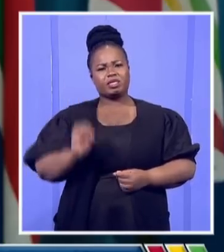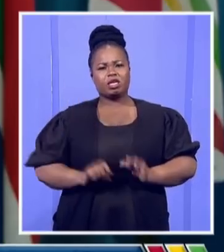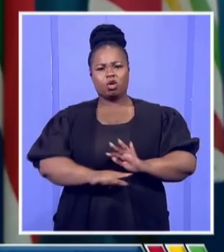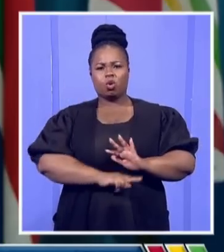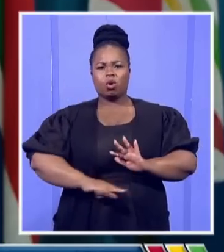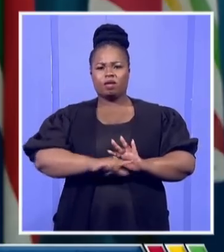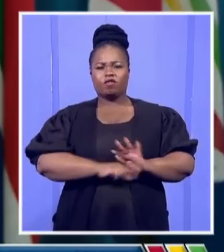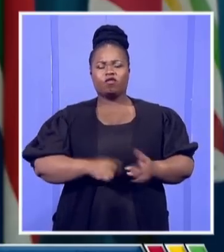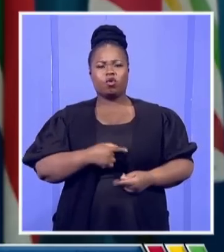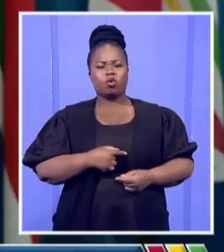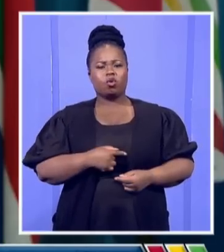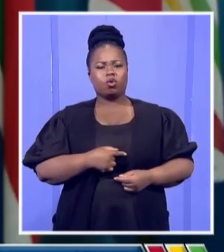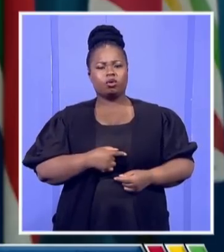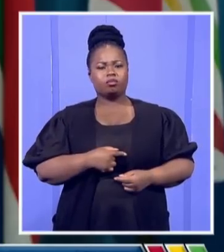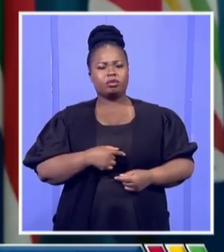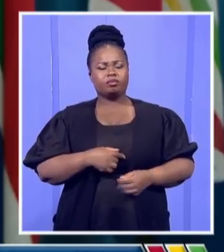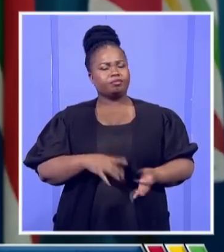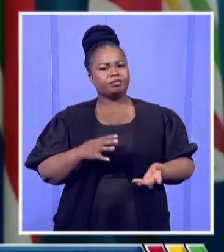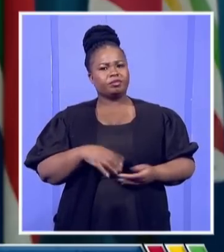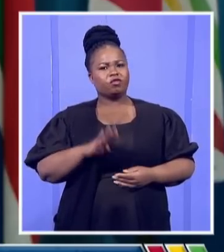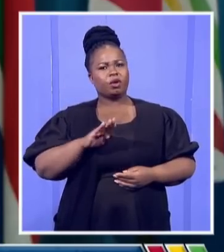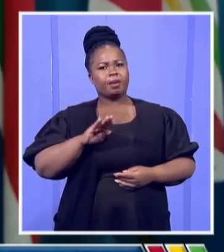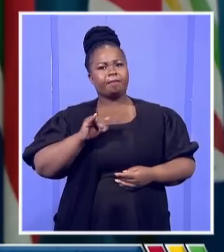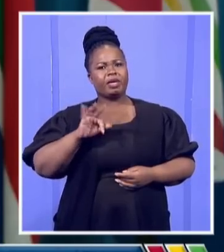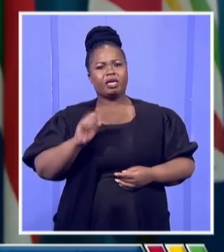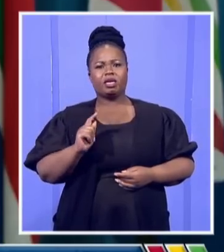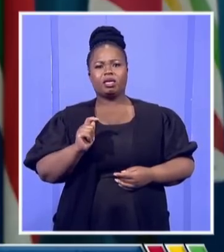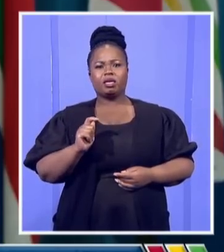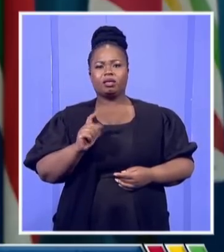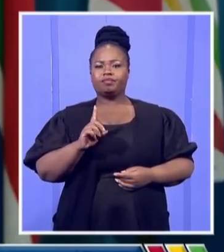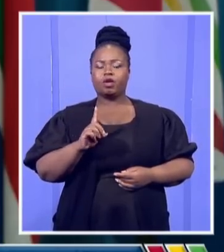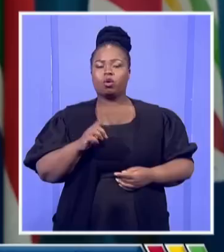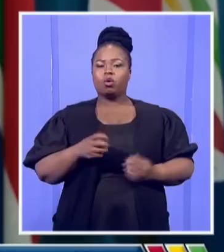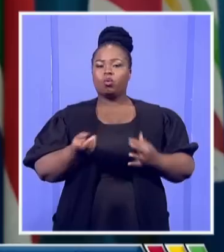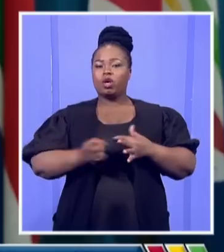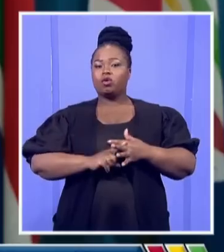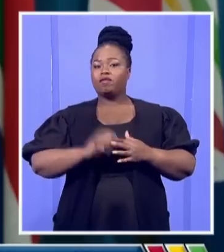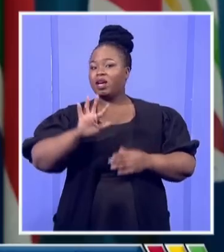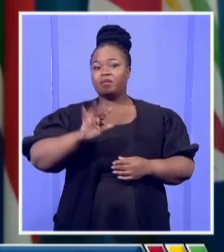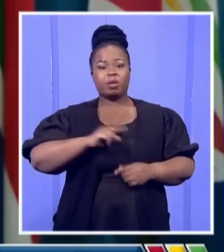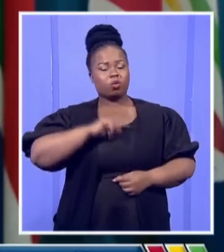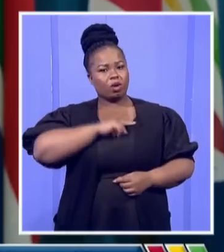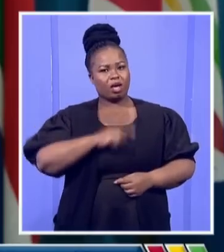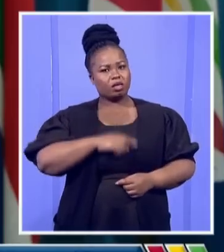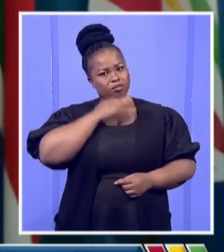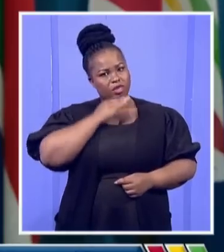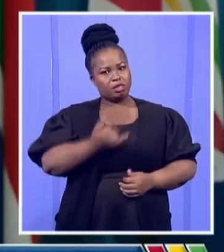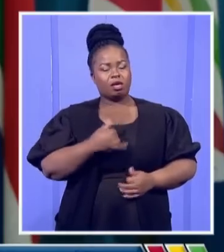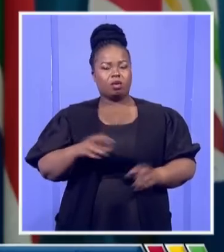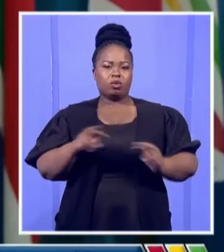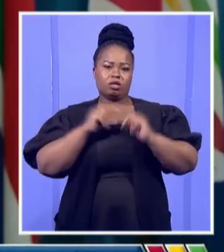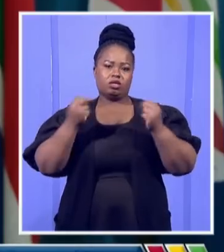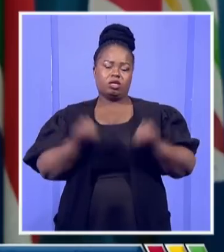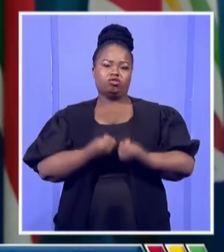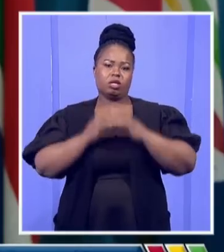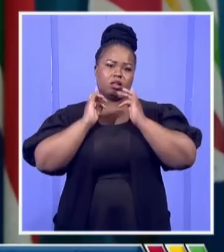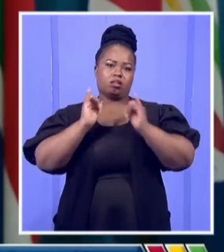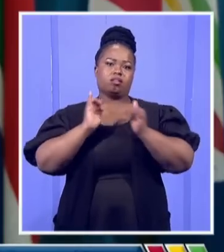bid window 5, clearly oblivious to the fact that we are sitting with a national